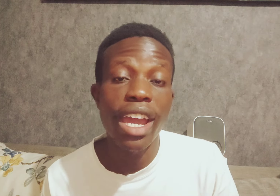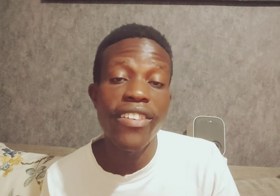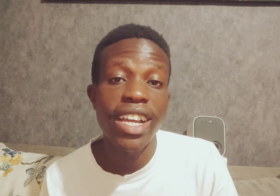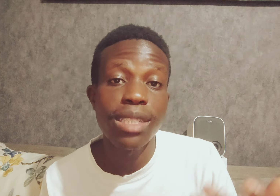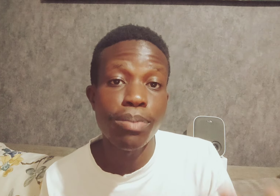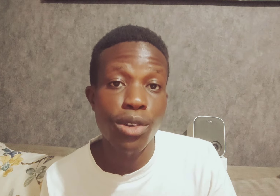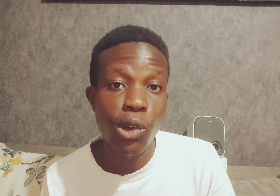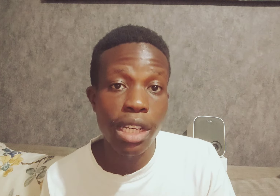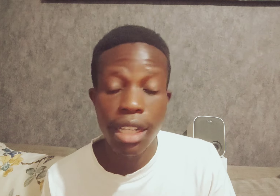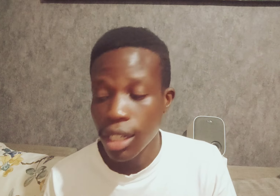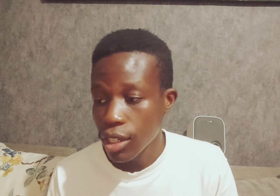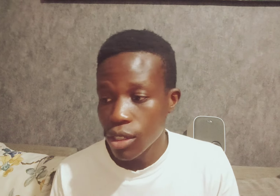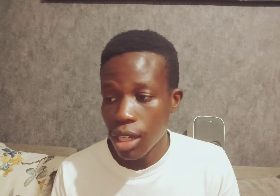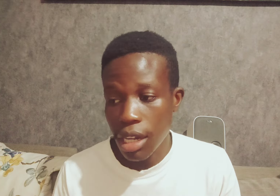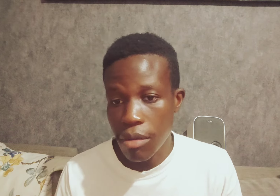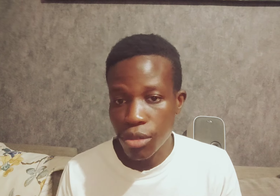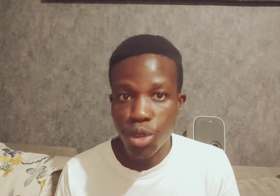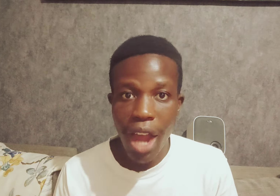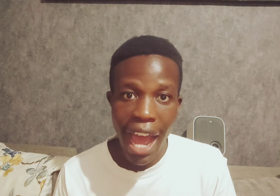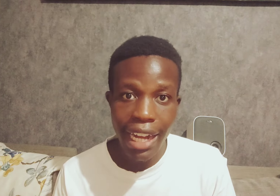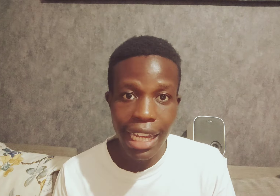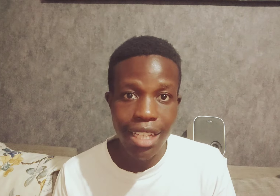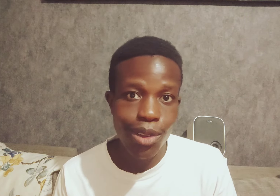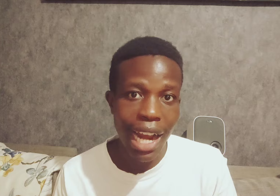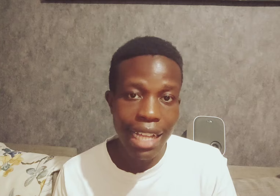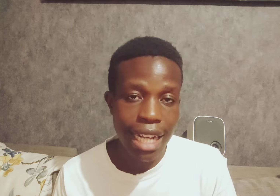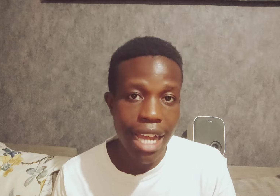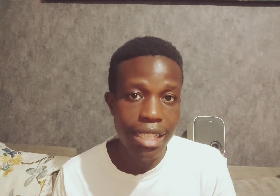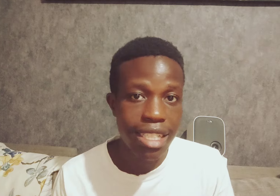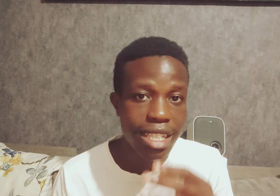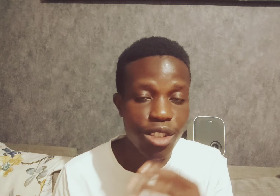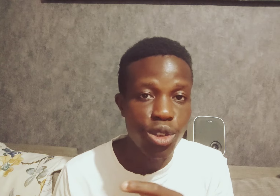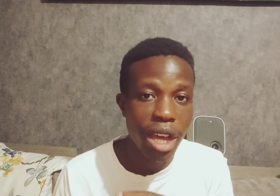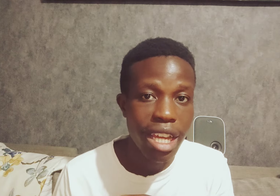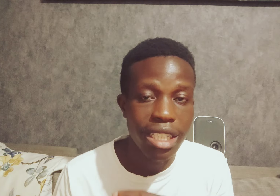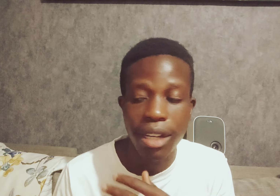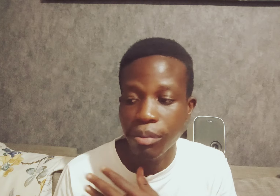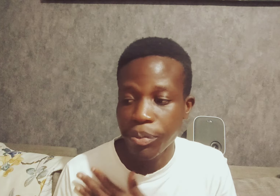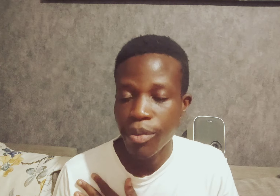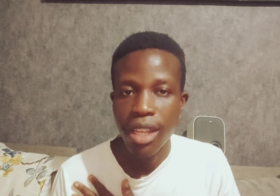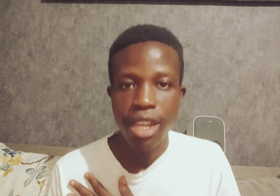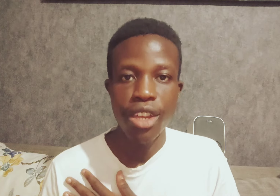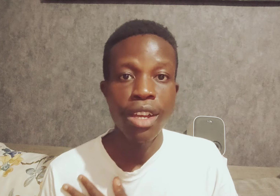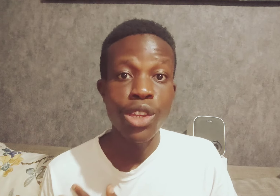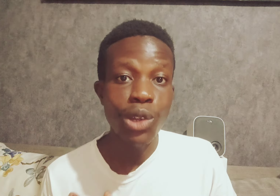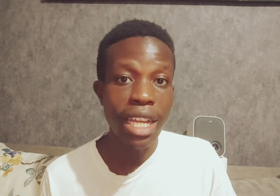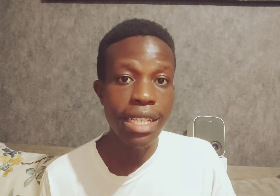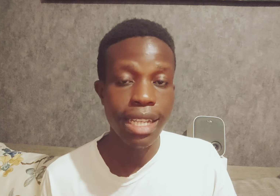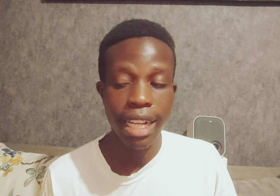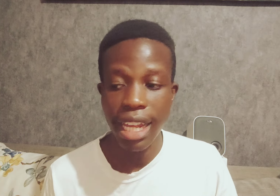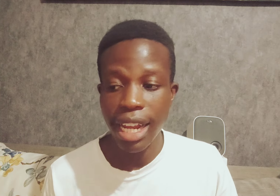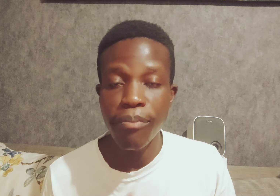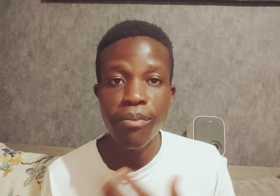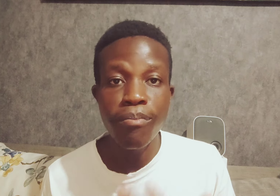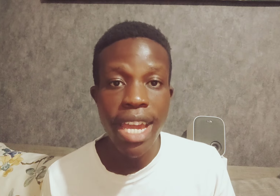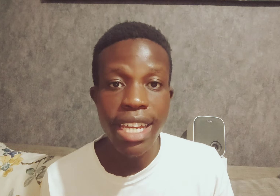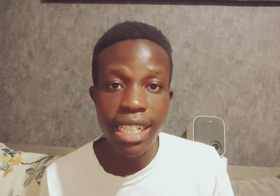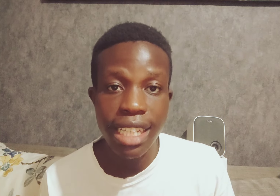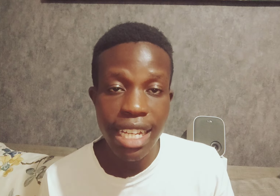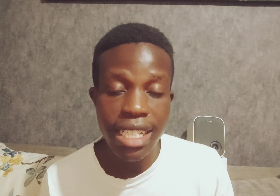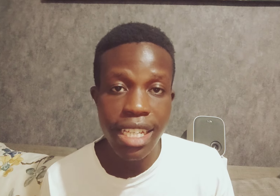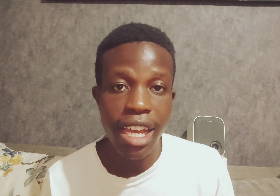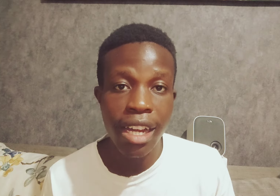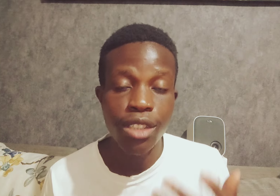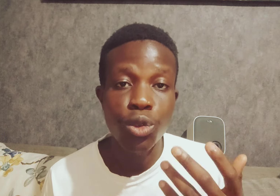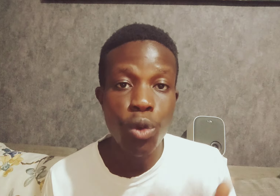feel like your area is prone to hurricanes or landslides, just ensure that you listen and make